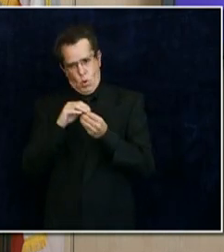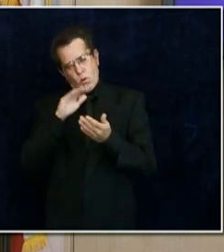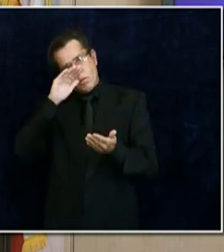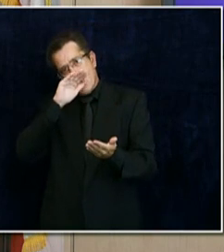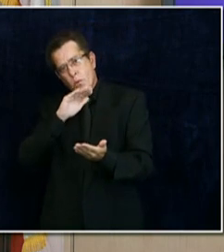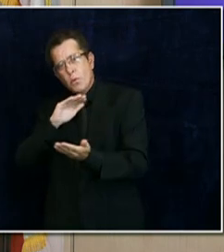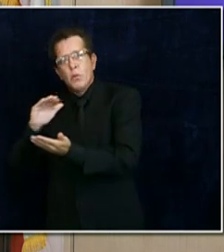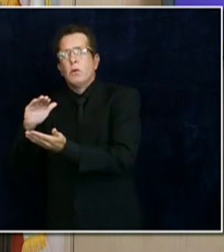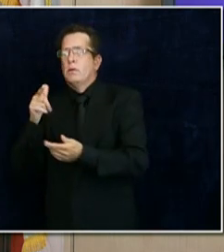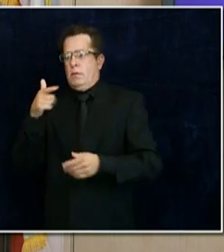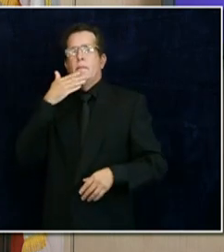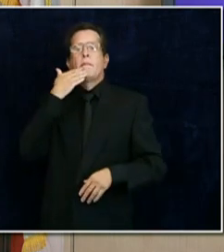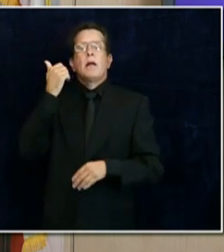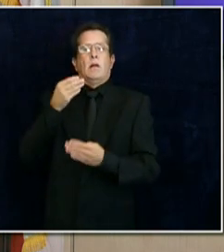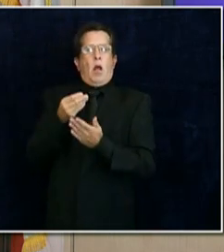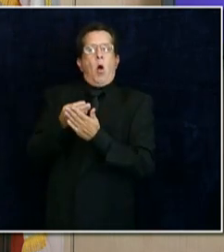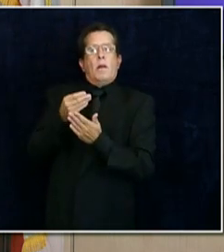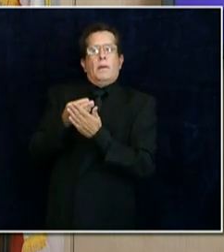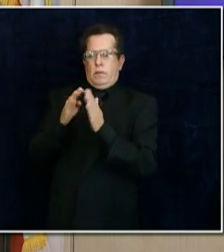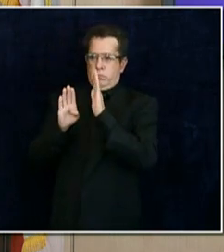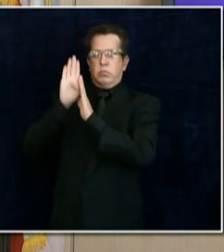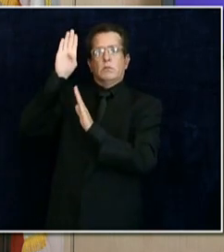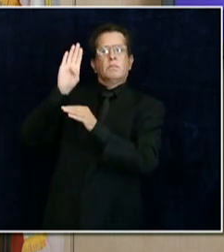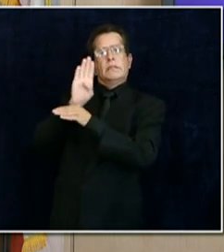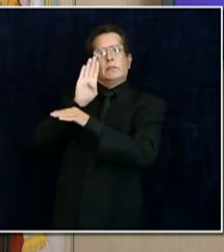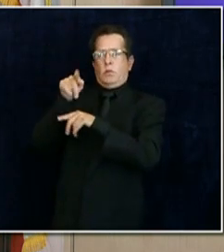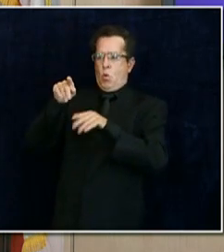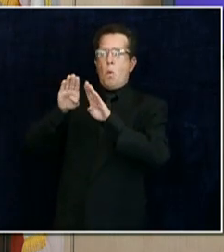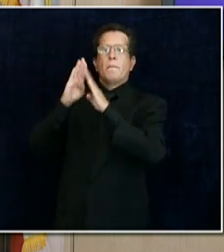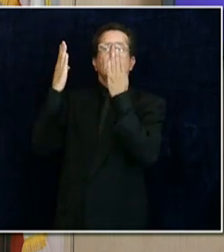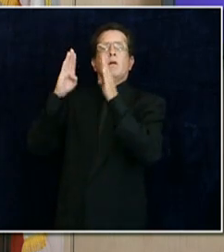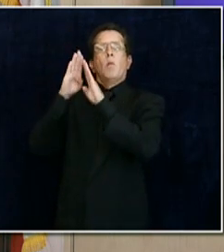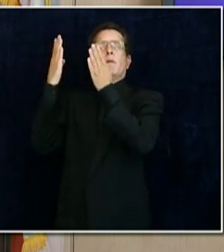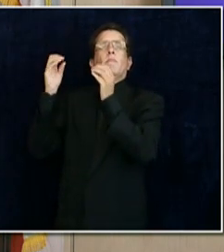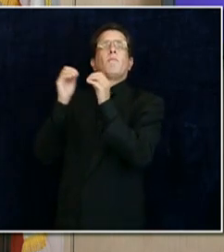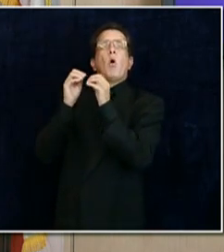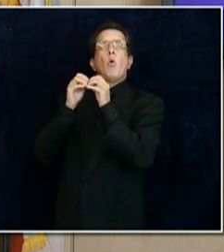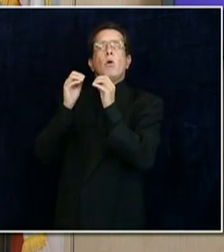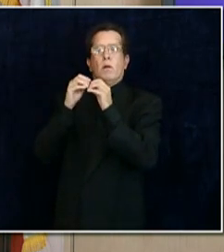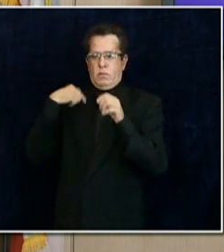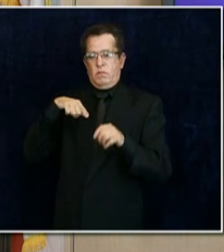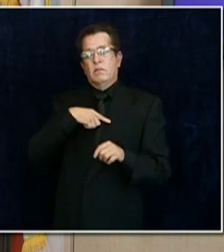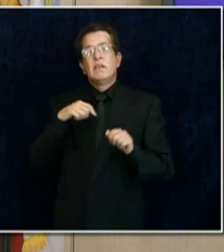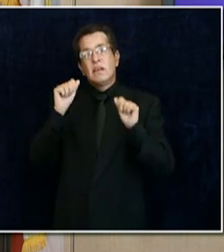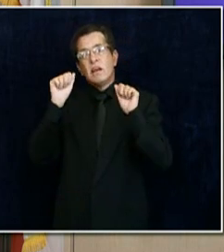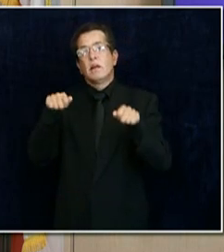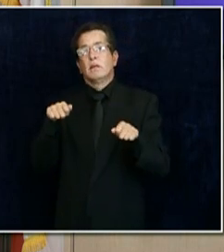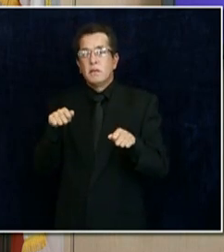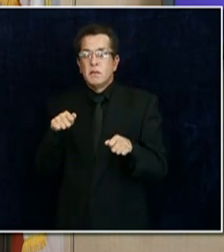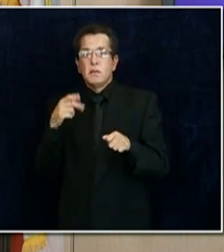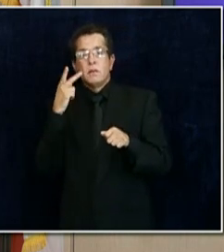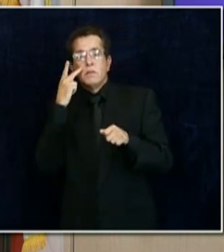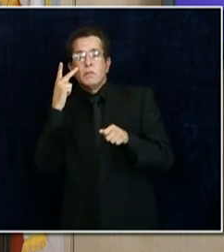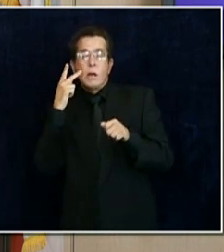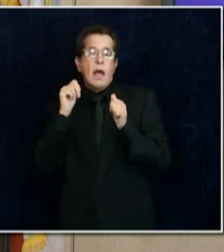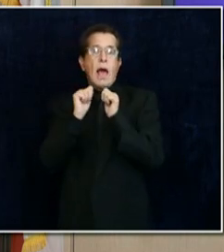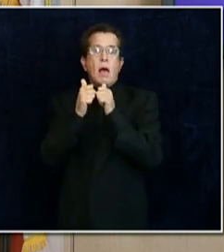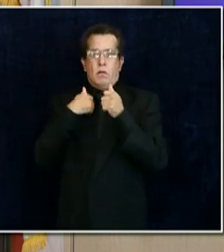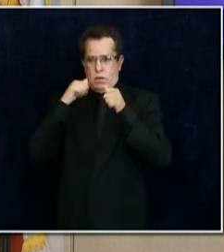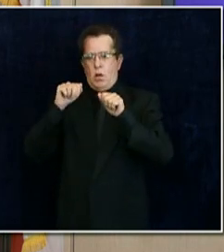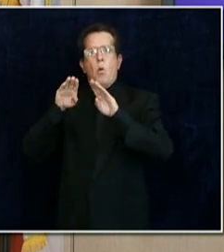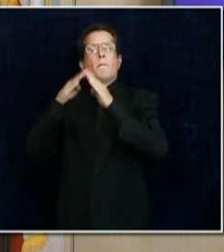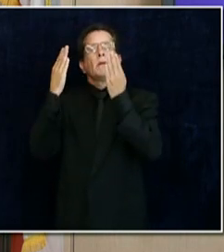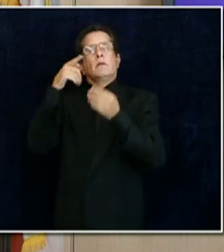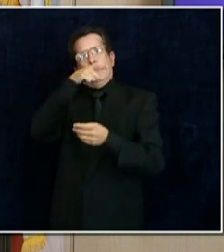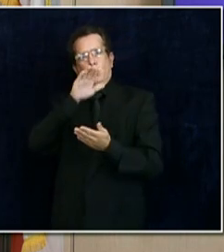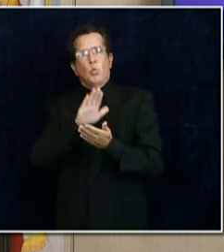much as possible of our economy to be up and running. We keep them down in a way that allows us to really substantively start talking about how we can reopen